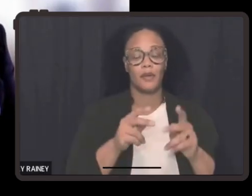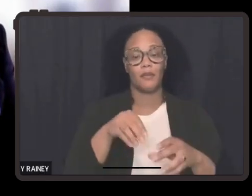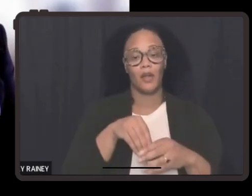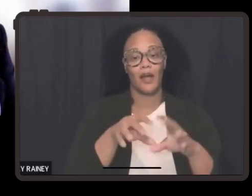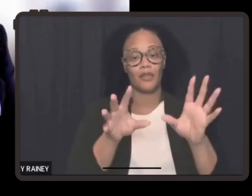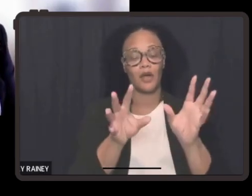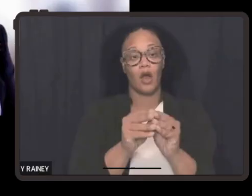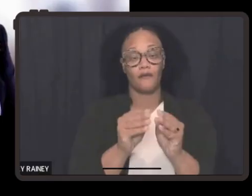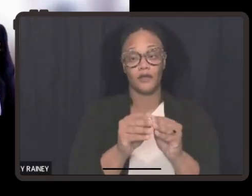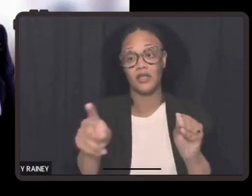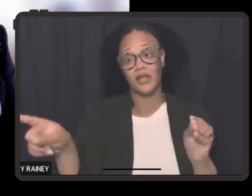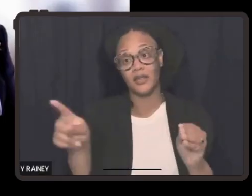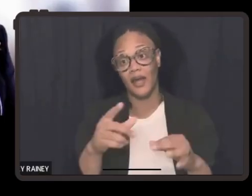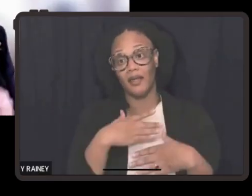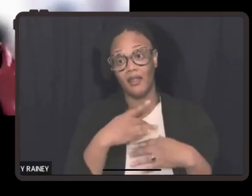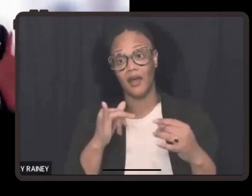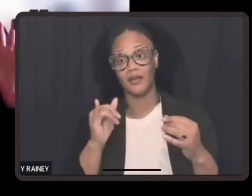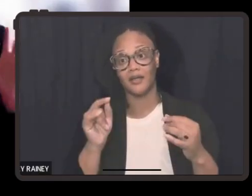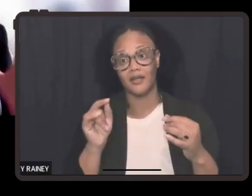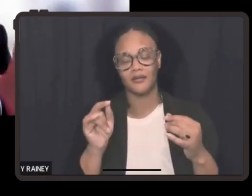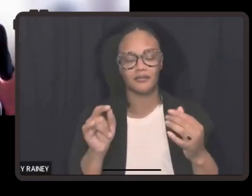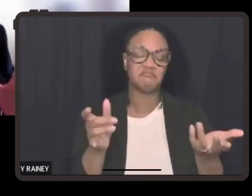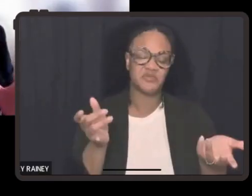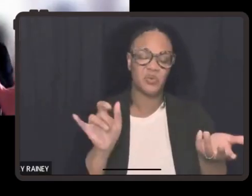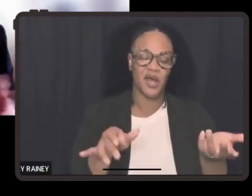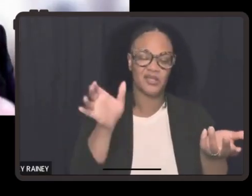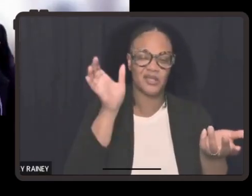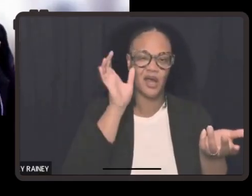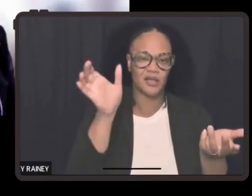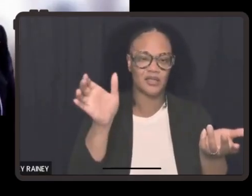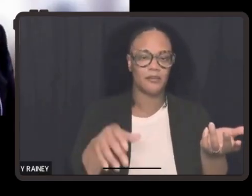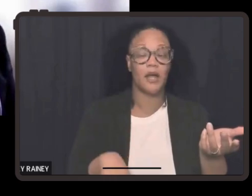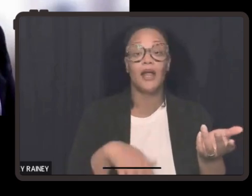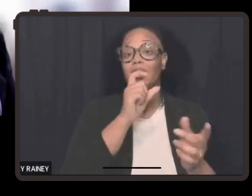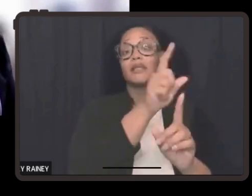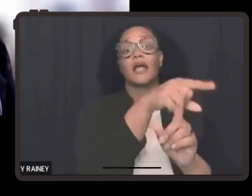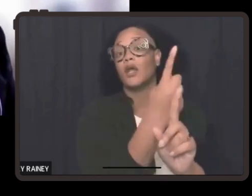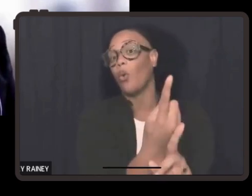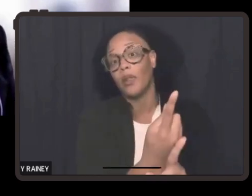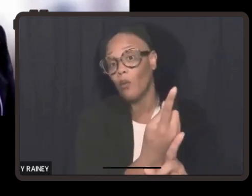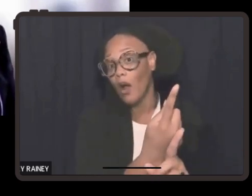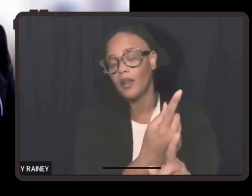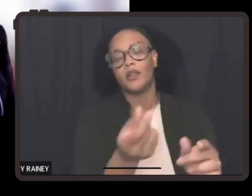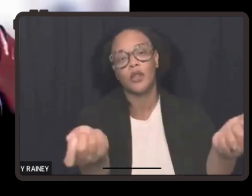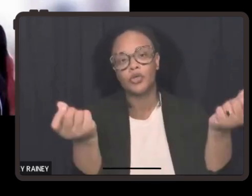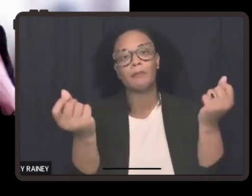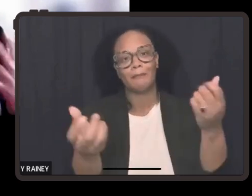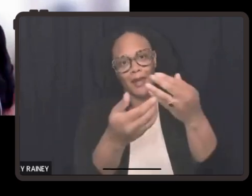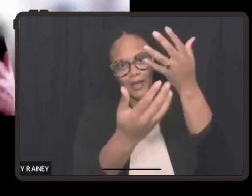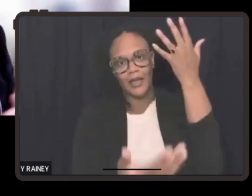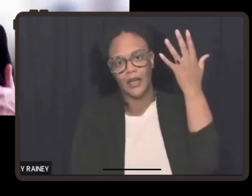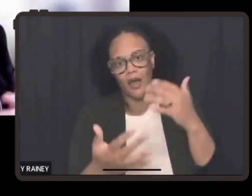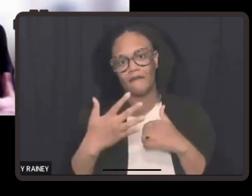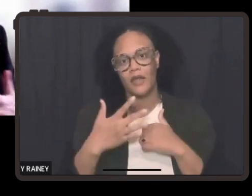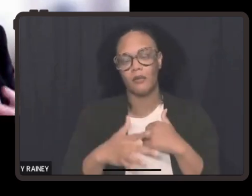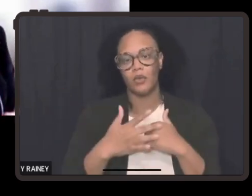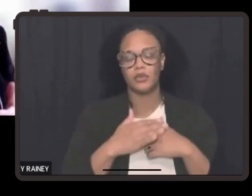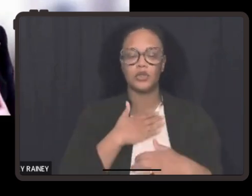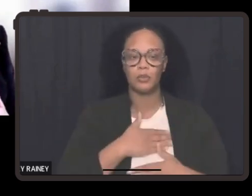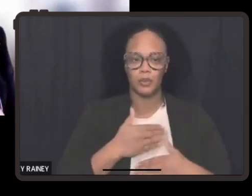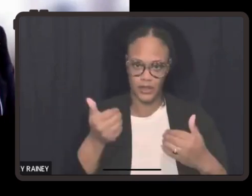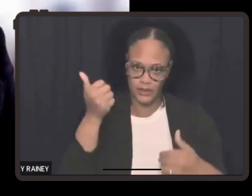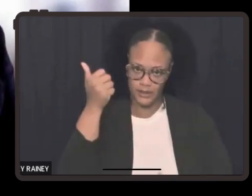That's the Pulsetto. I won't advertise that as the only one. There's many things out there, so please go and do